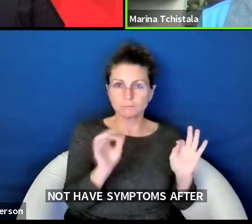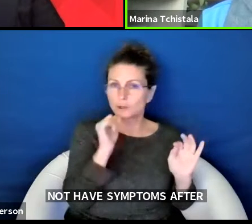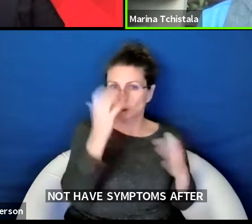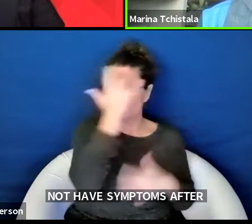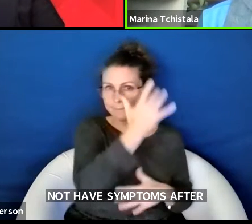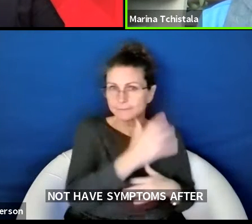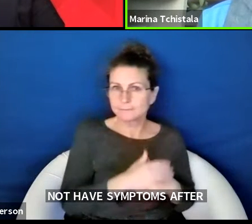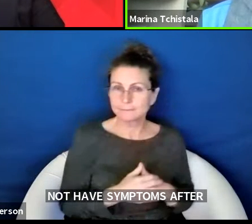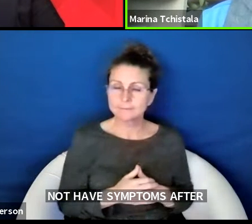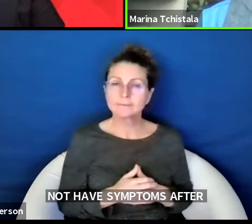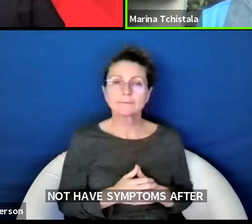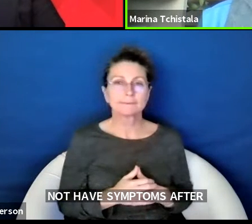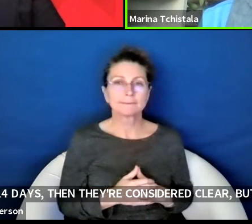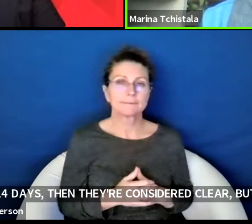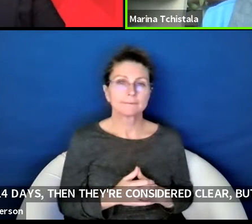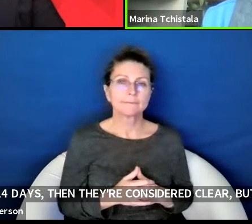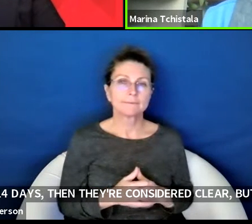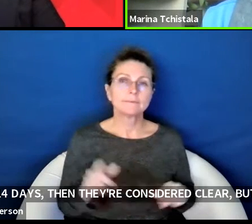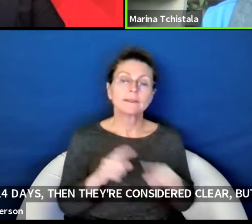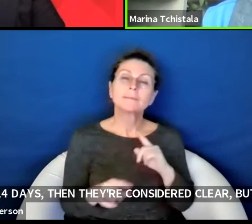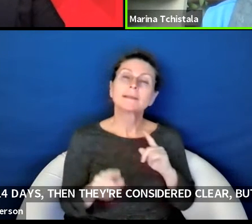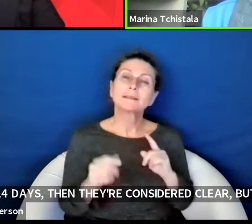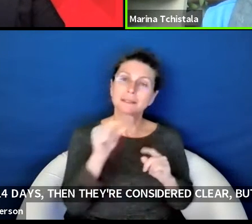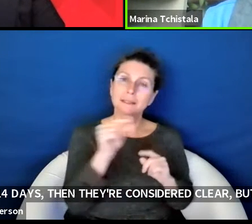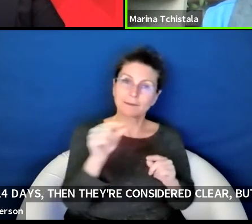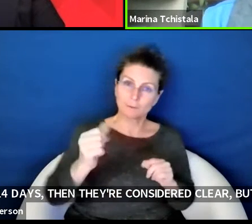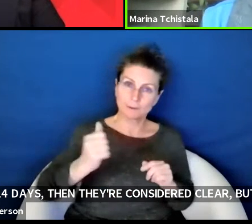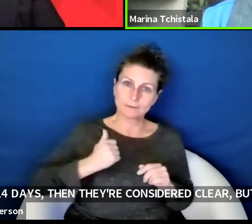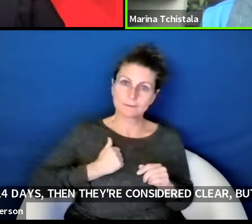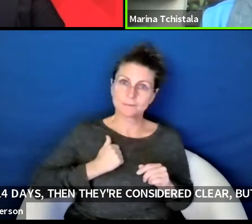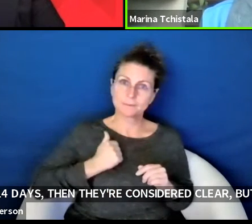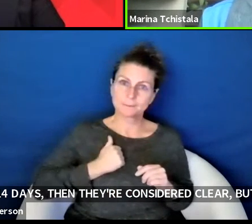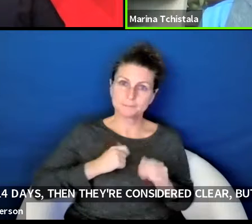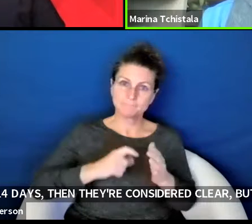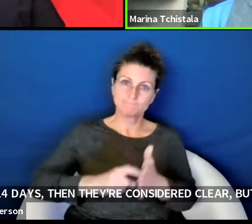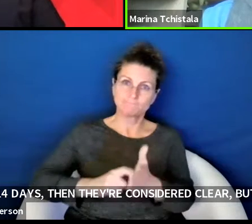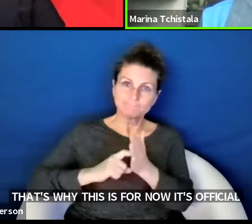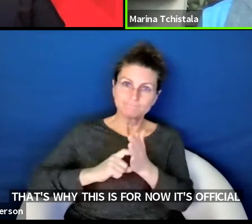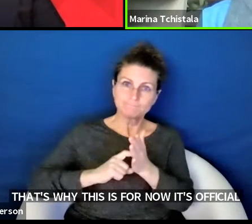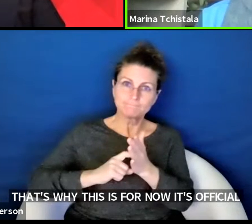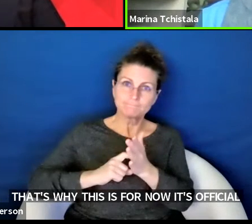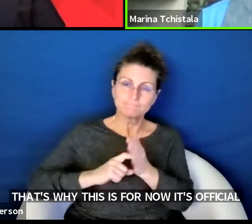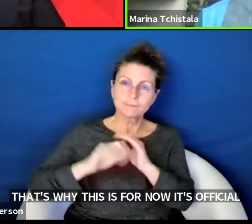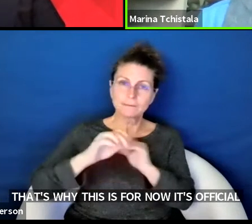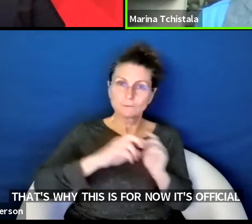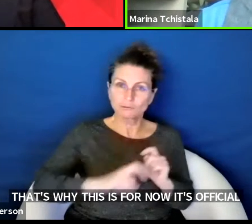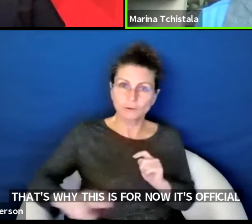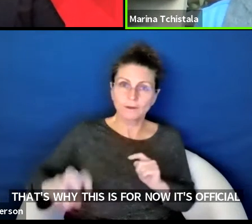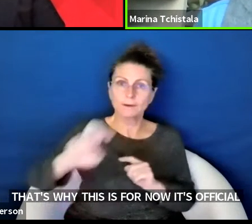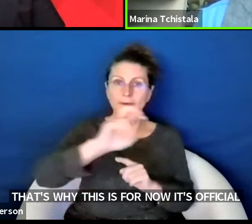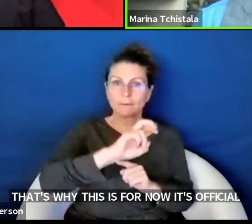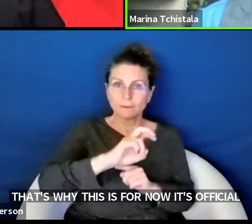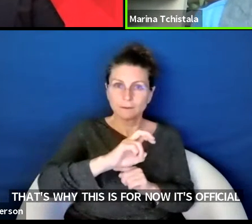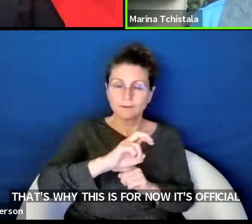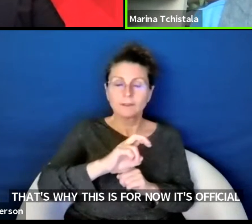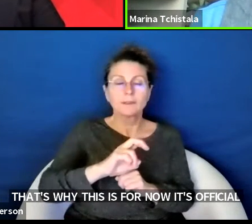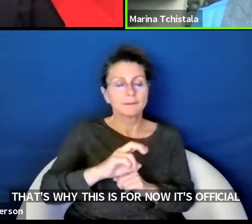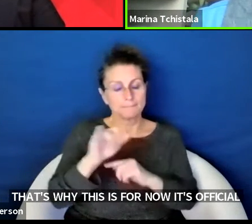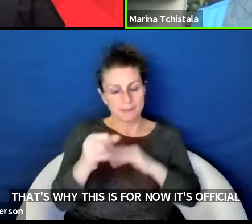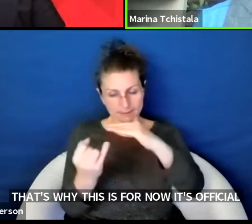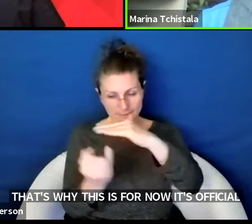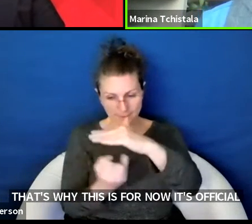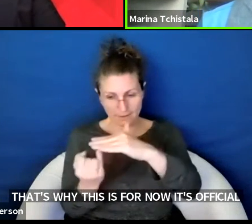it's official government of Canada requirement. If you travel, you should self-isolate for 14